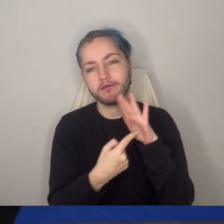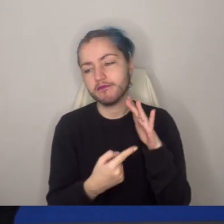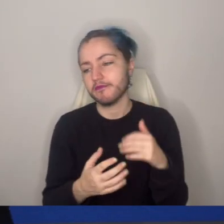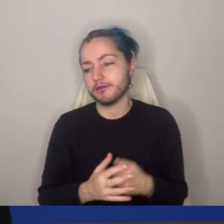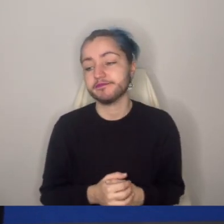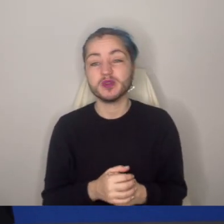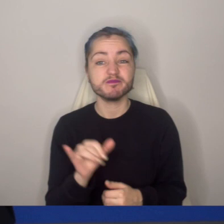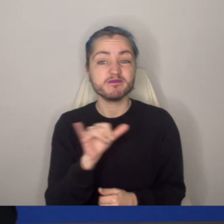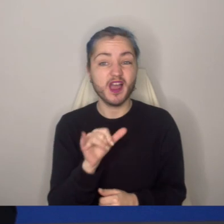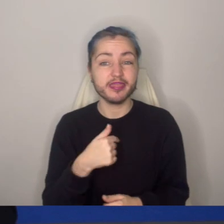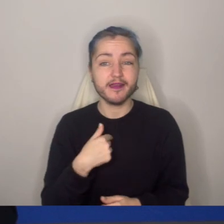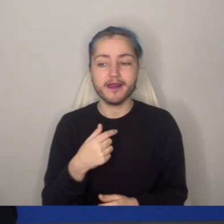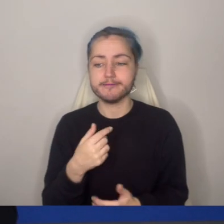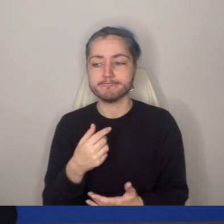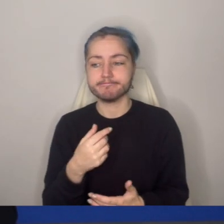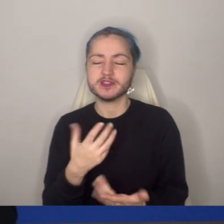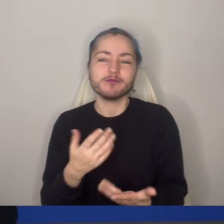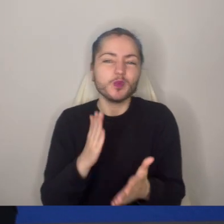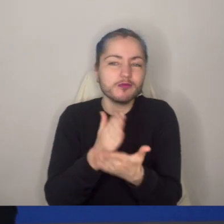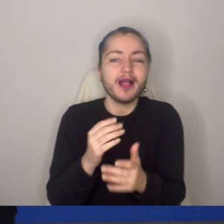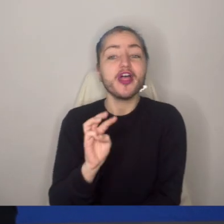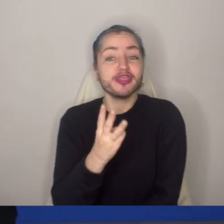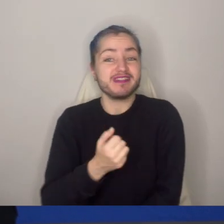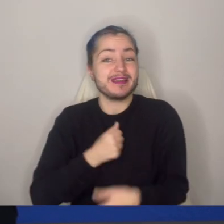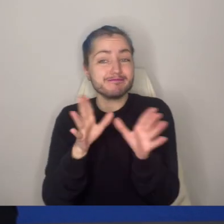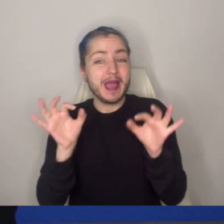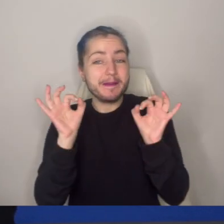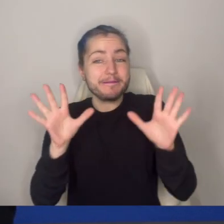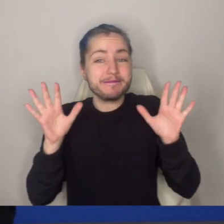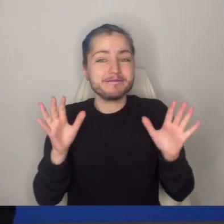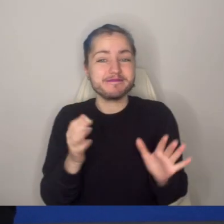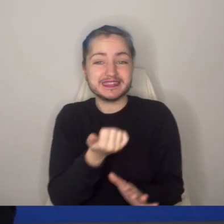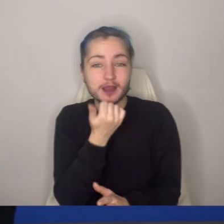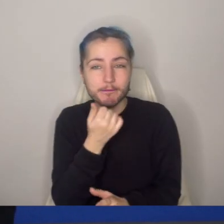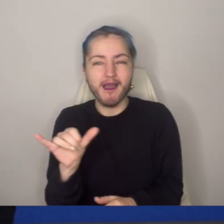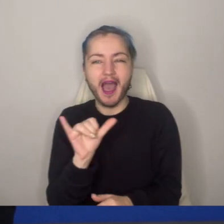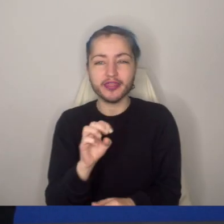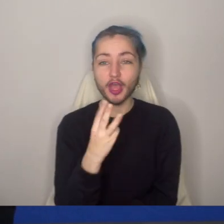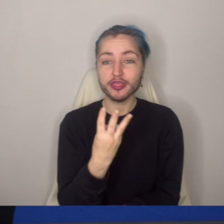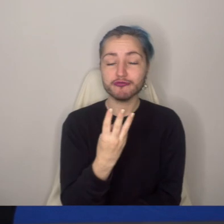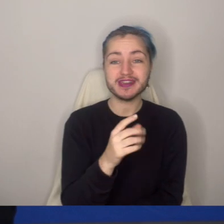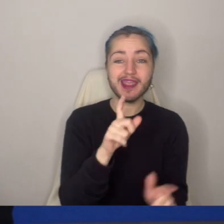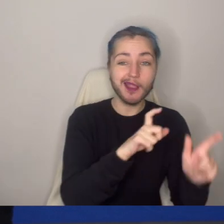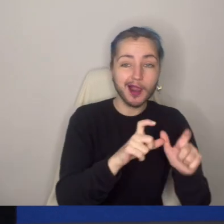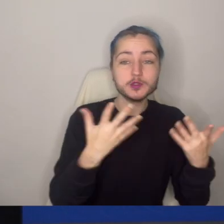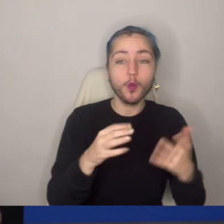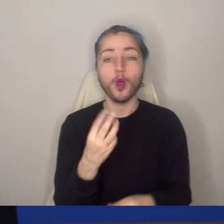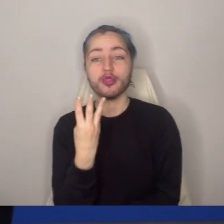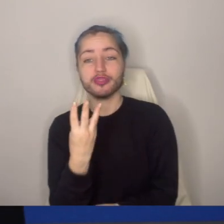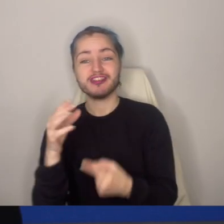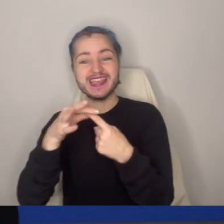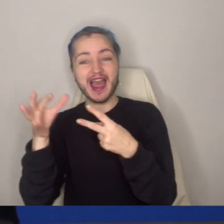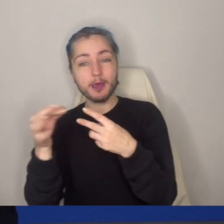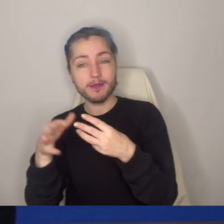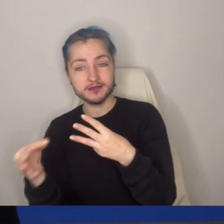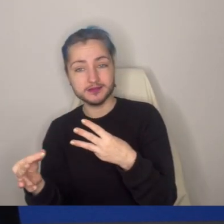choose 3 as my kind of magic number. I'll either choose 3 colors, 3 elements, and in that way I kind of am able